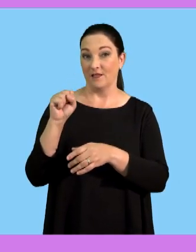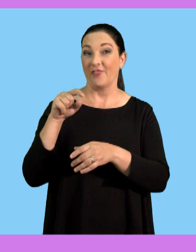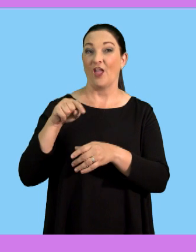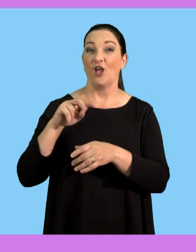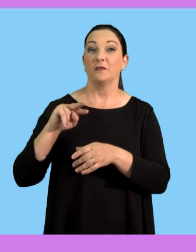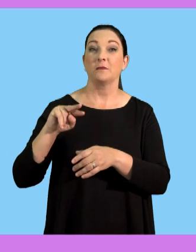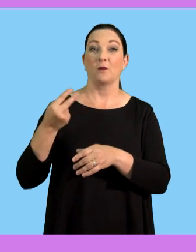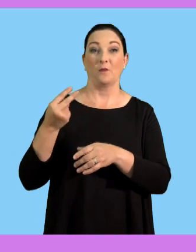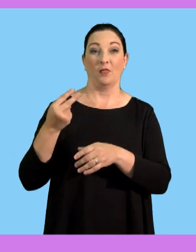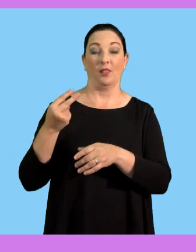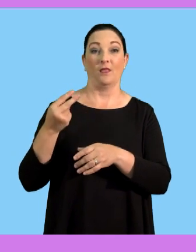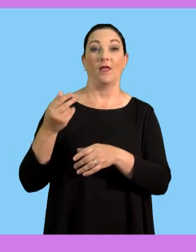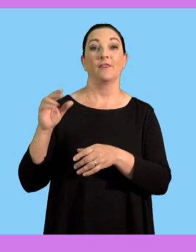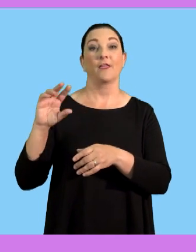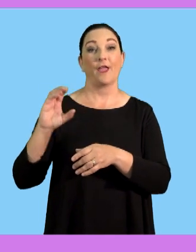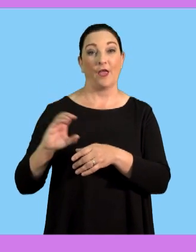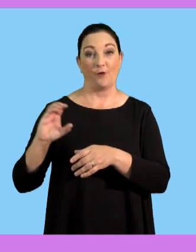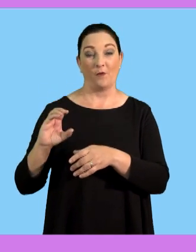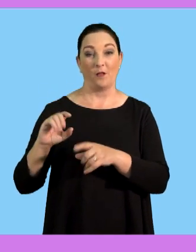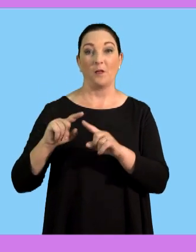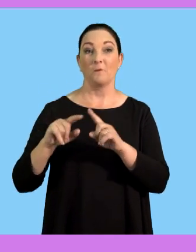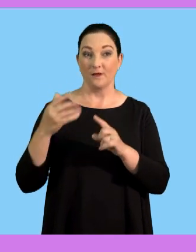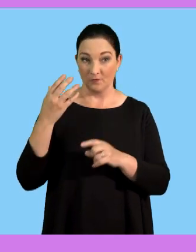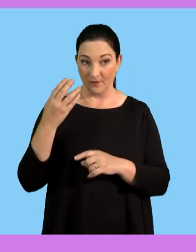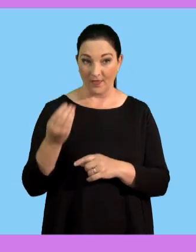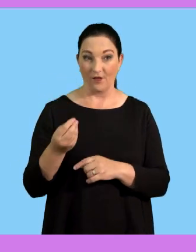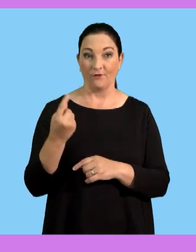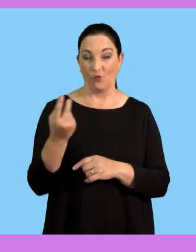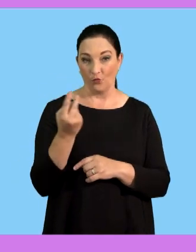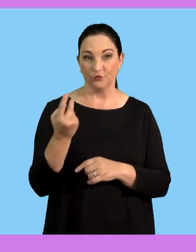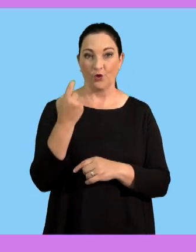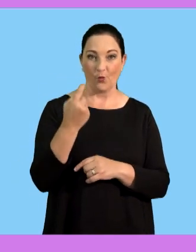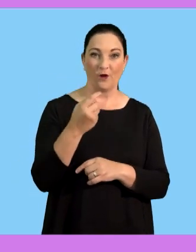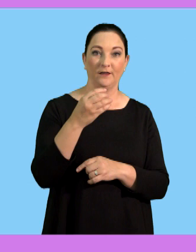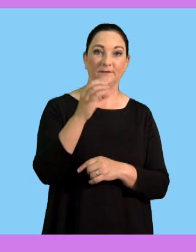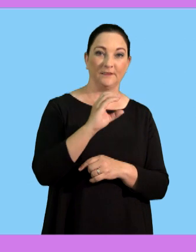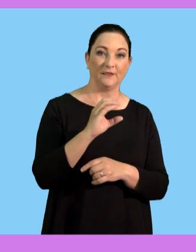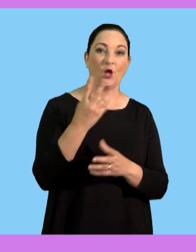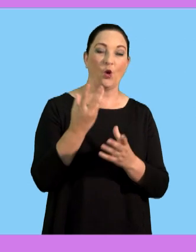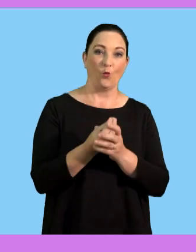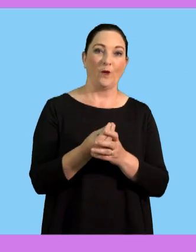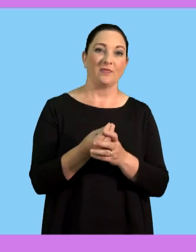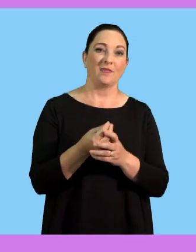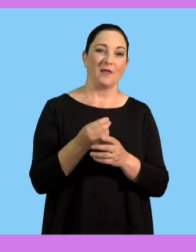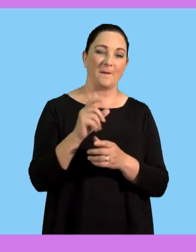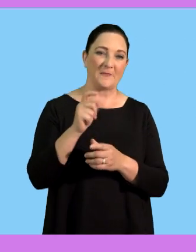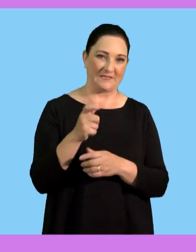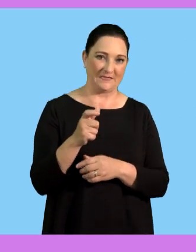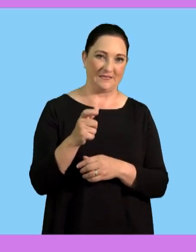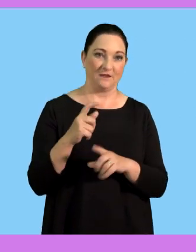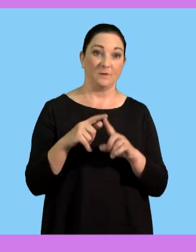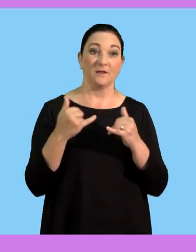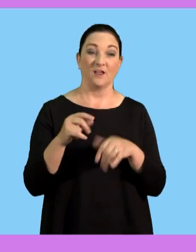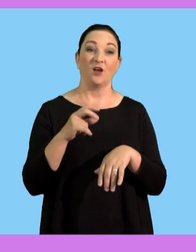right? There are also chocolates with biscuit. You decide to share the sweet with some of your friends,